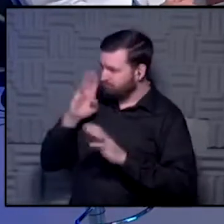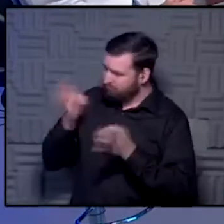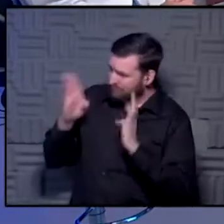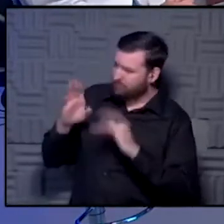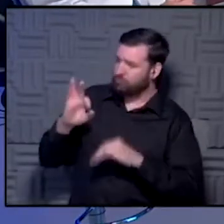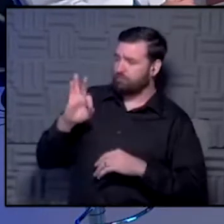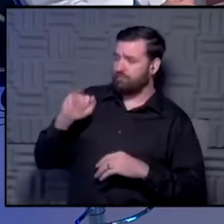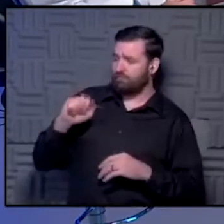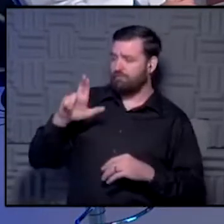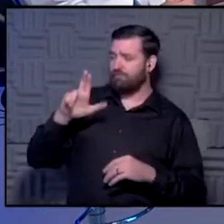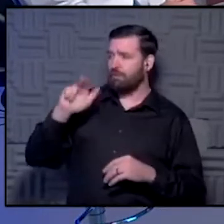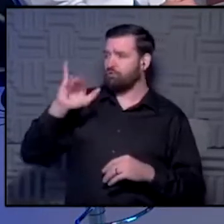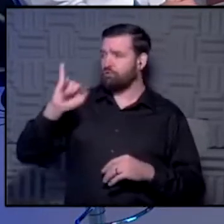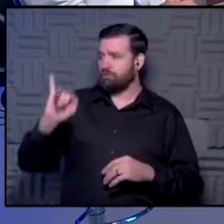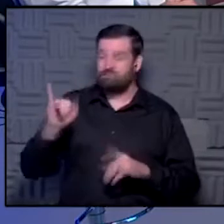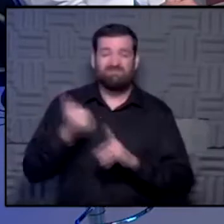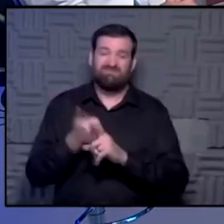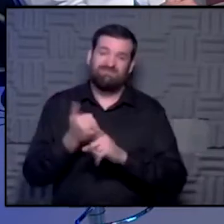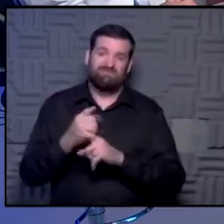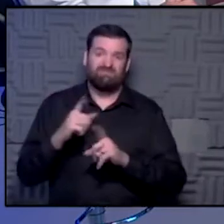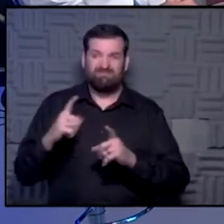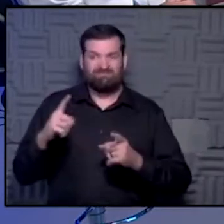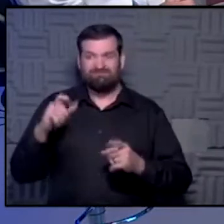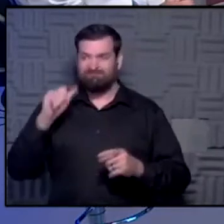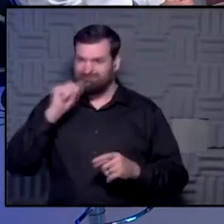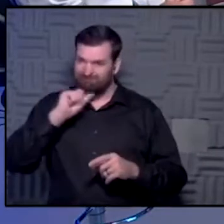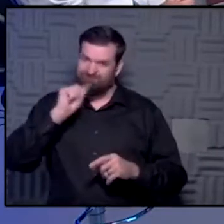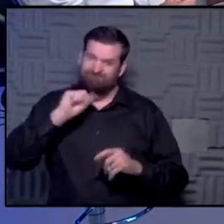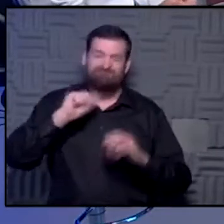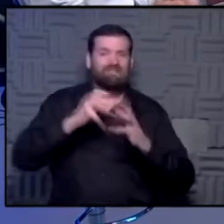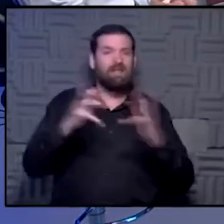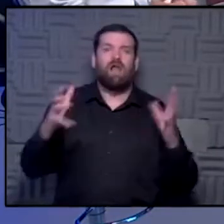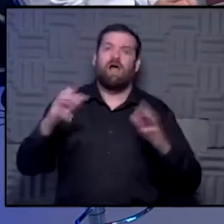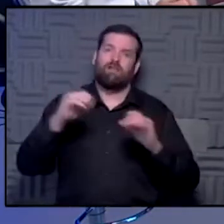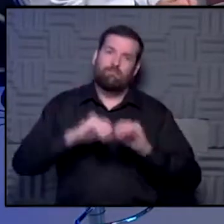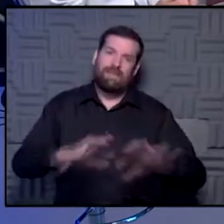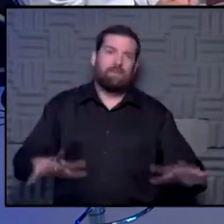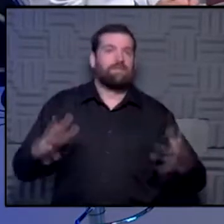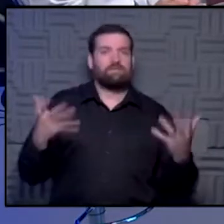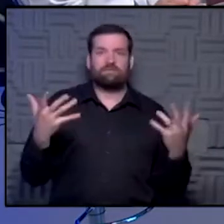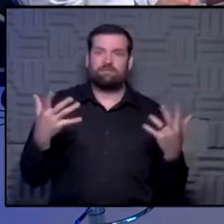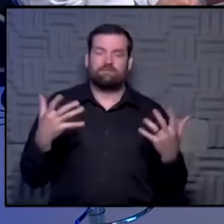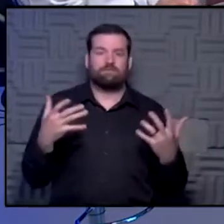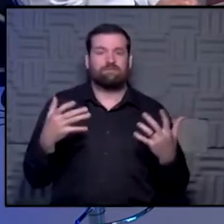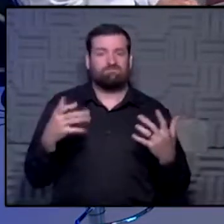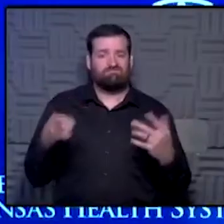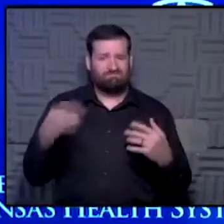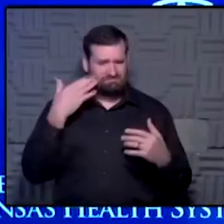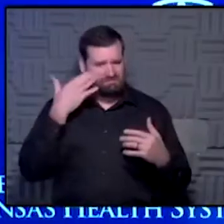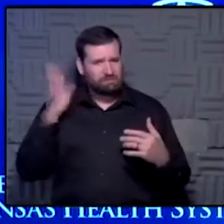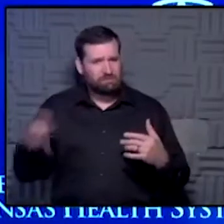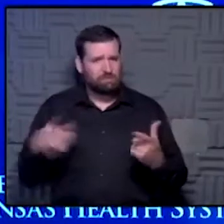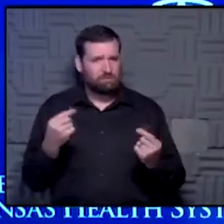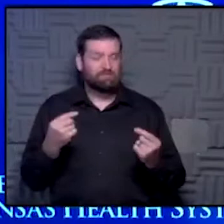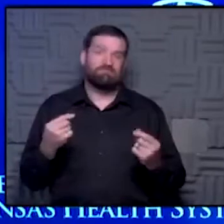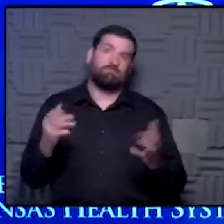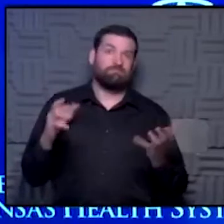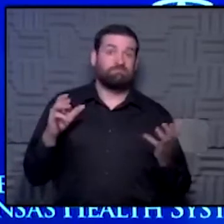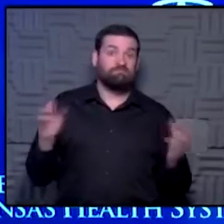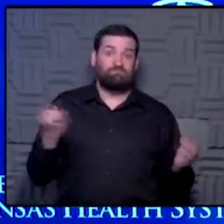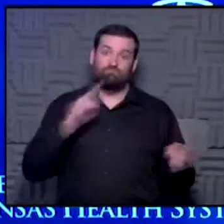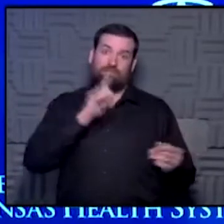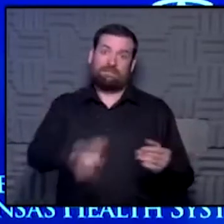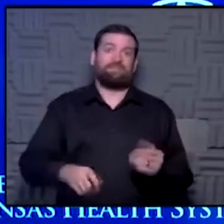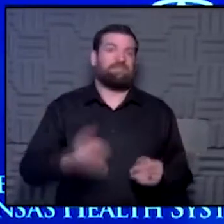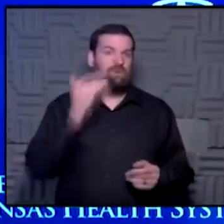that's probably good advice. Absolutely. Because he's been through a lot of pandemics, and he kind of knows what he's doing, and well, actually, more than kind of, he really knows